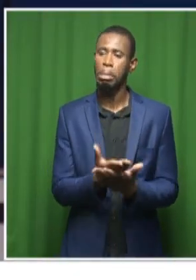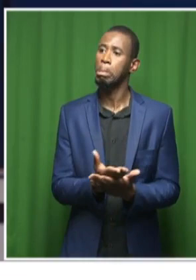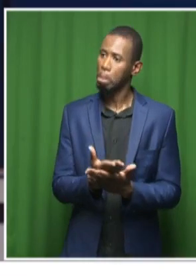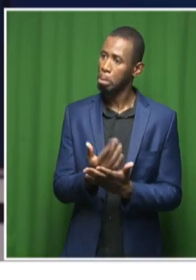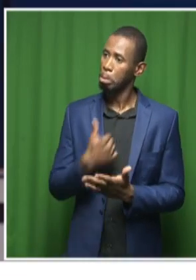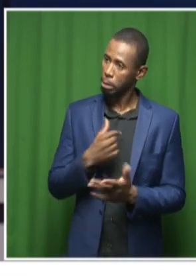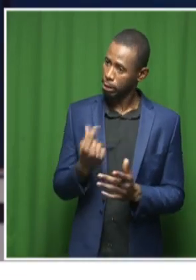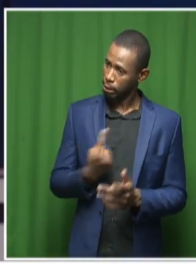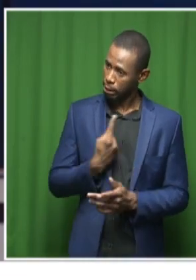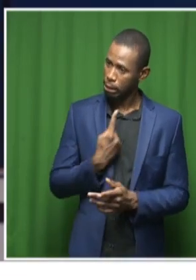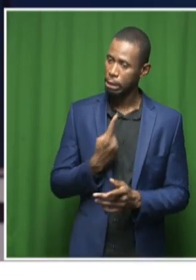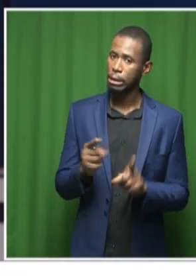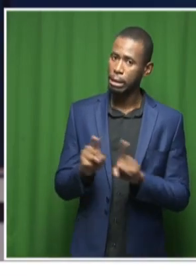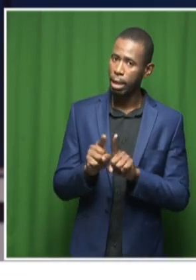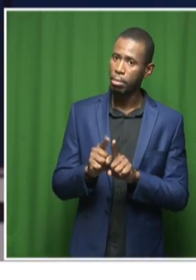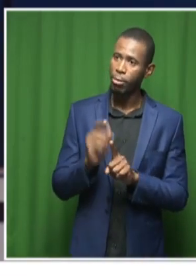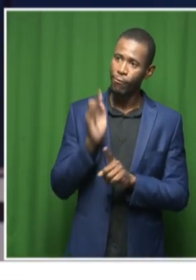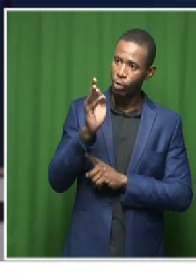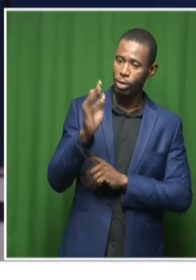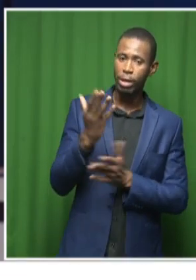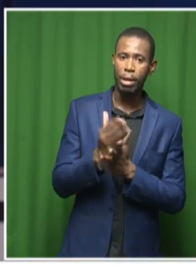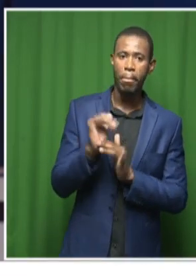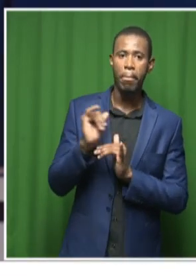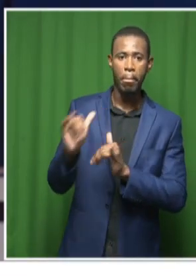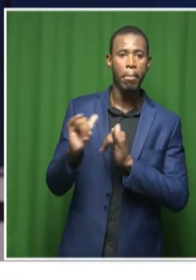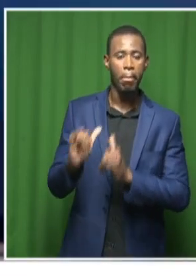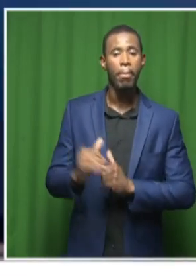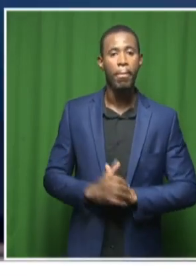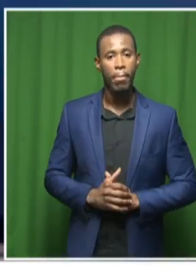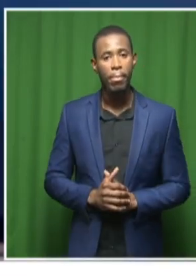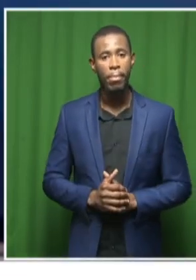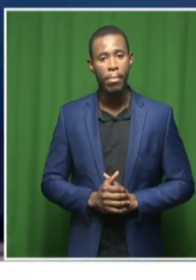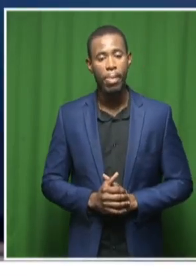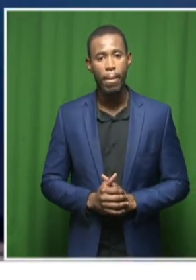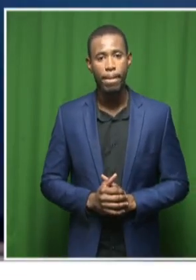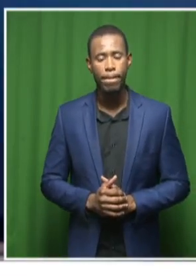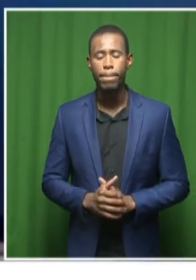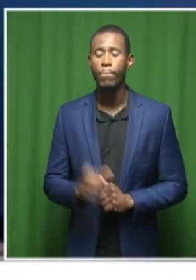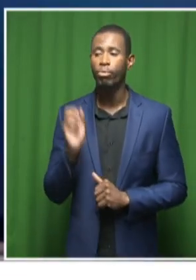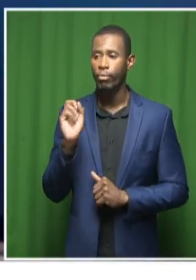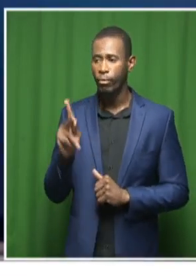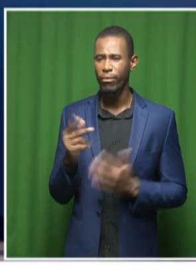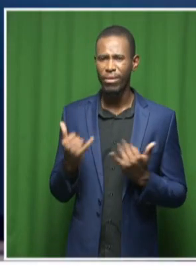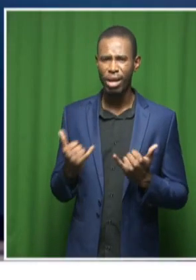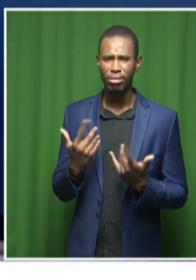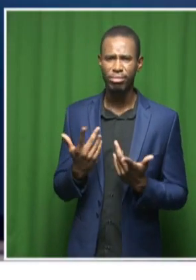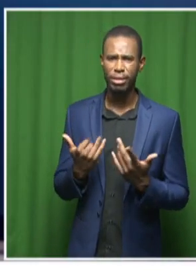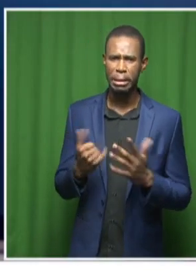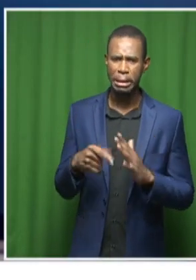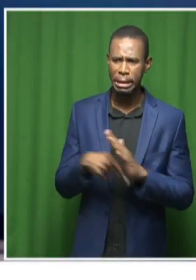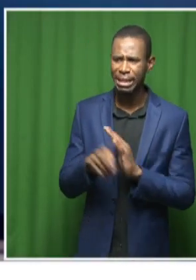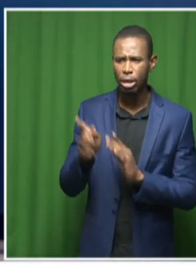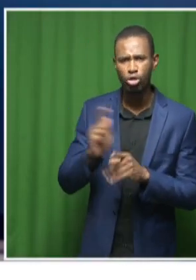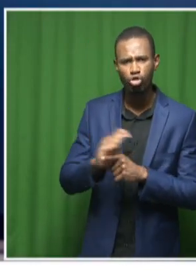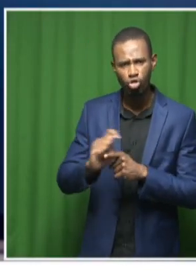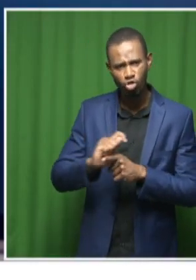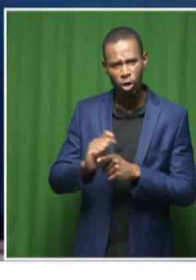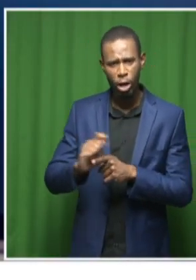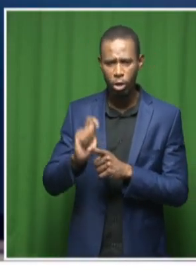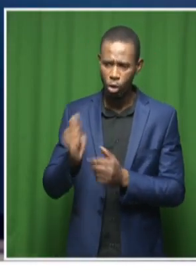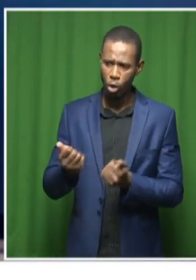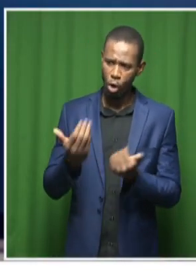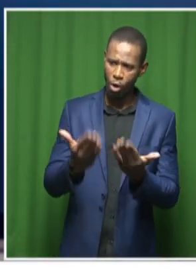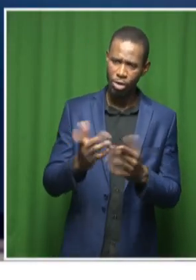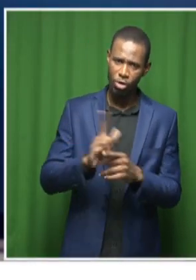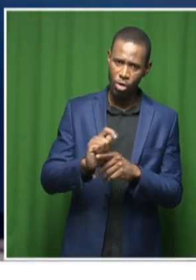to them in that different areas from South Africa. Okay. So let's get to the bolts and the nuts of the training courses that you guys offer